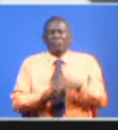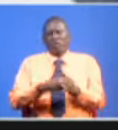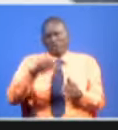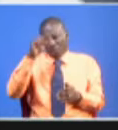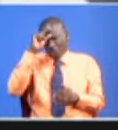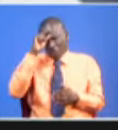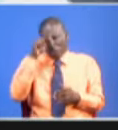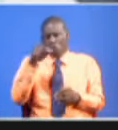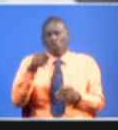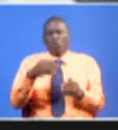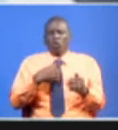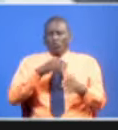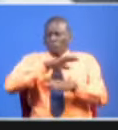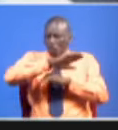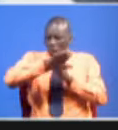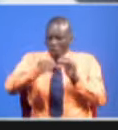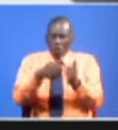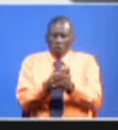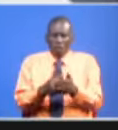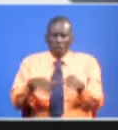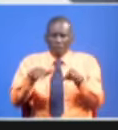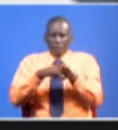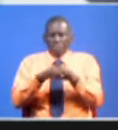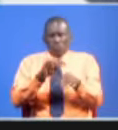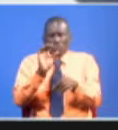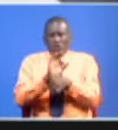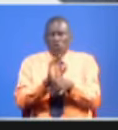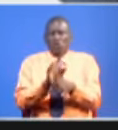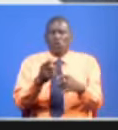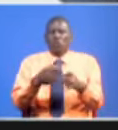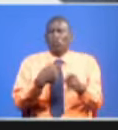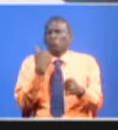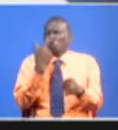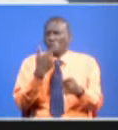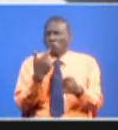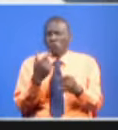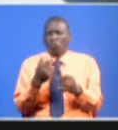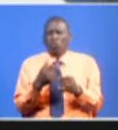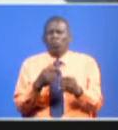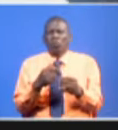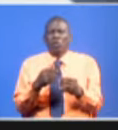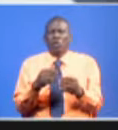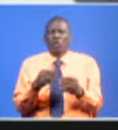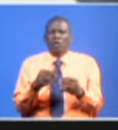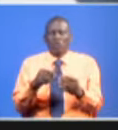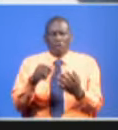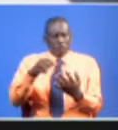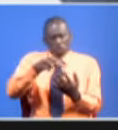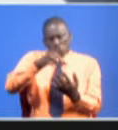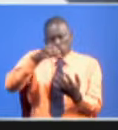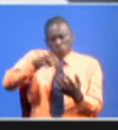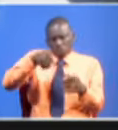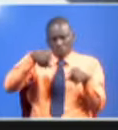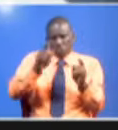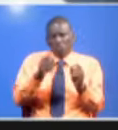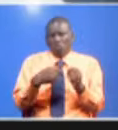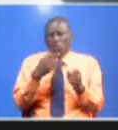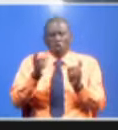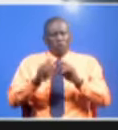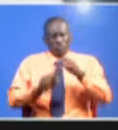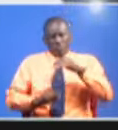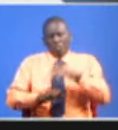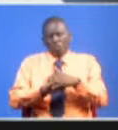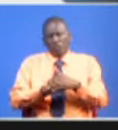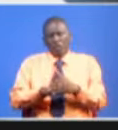you have all these faithfuls from which throng they're chosen that have not sided with